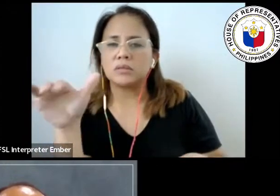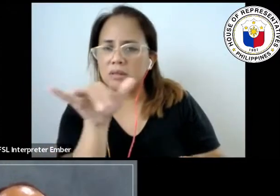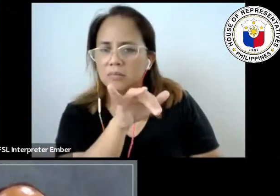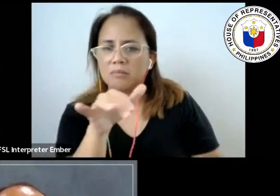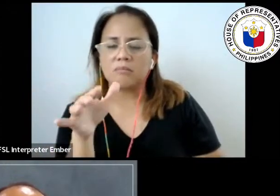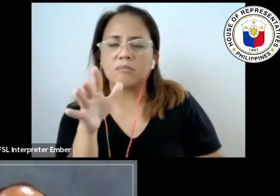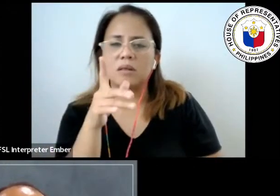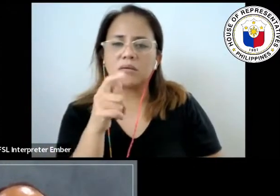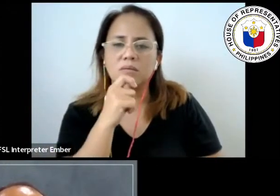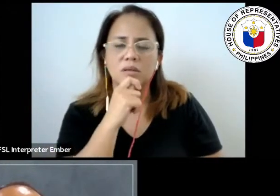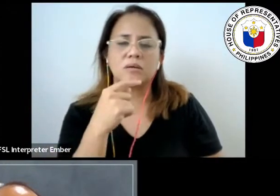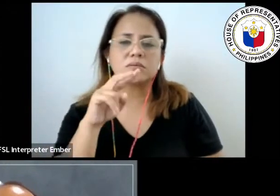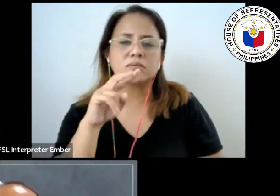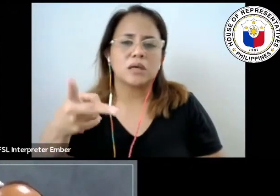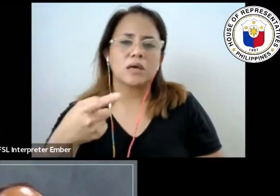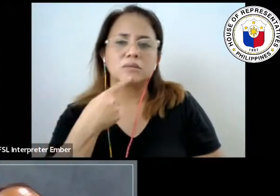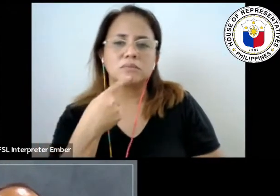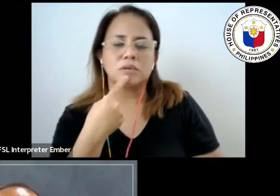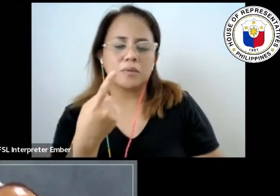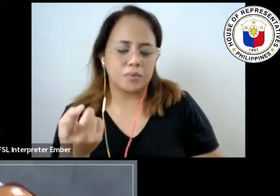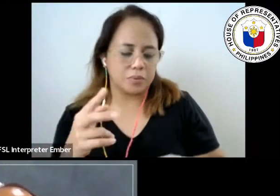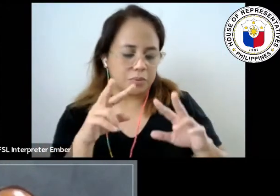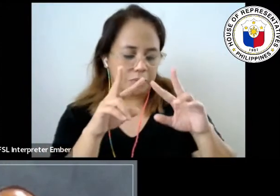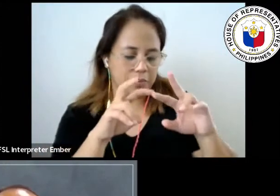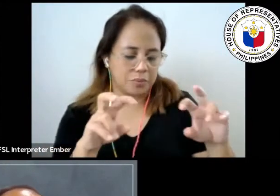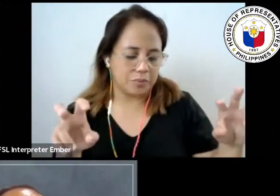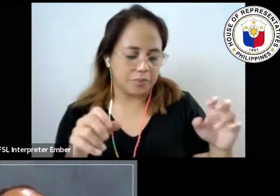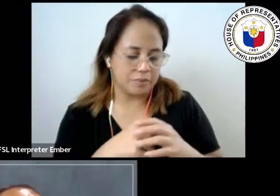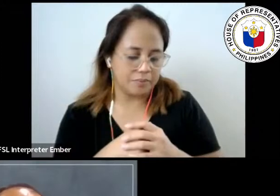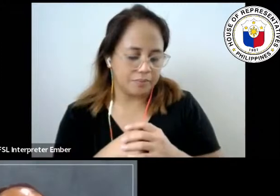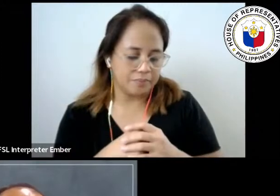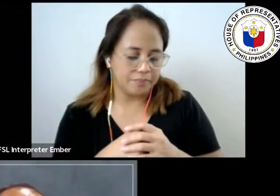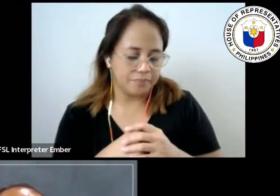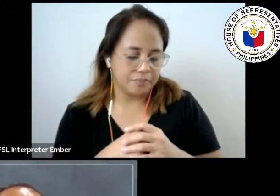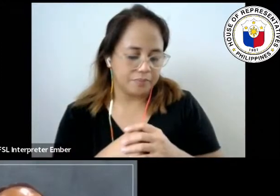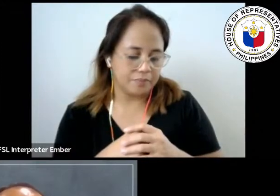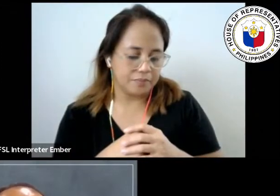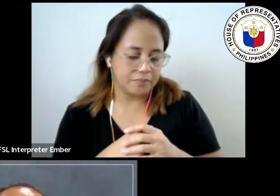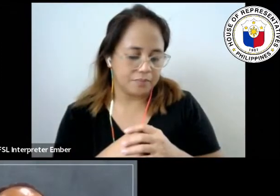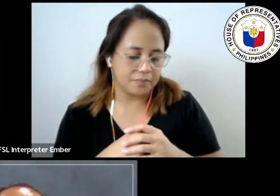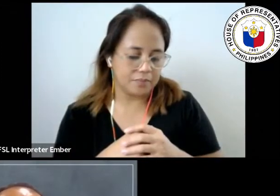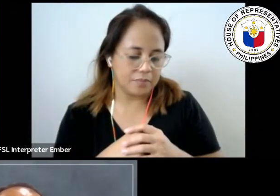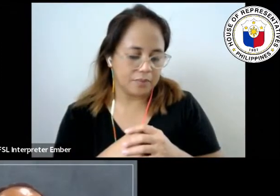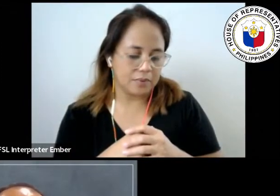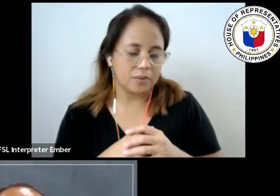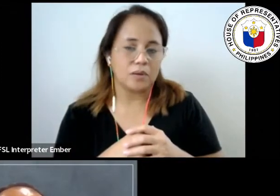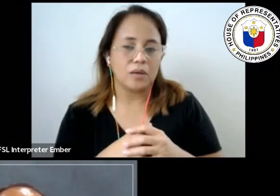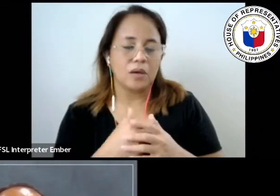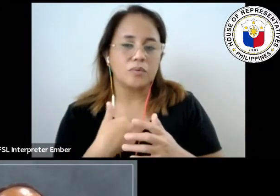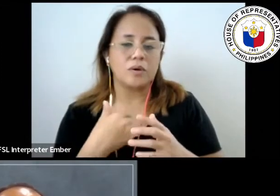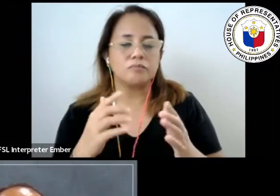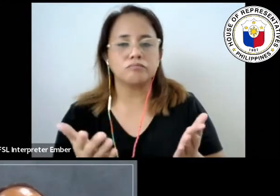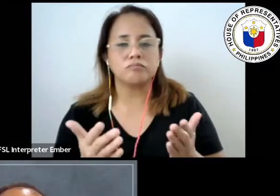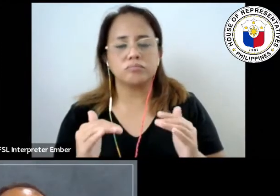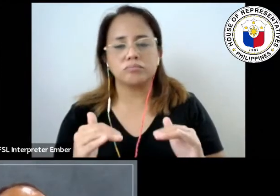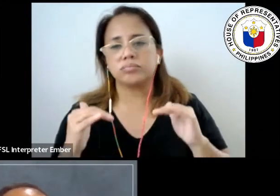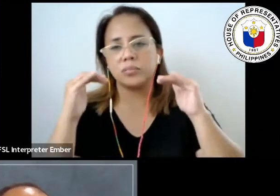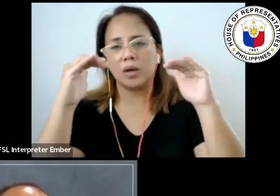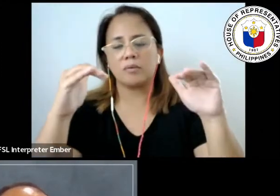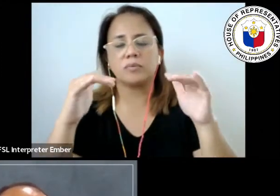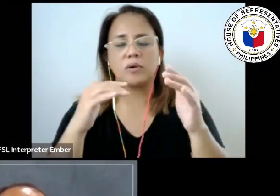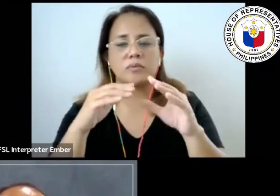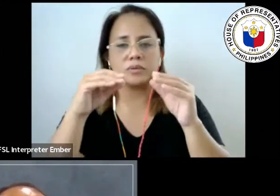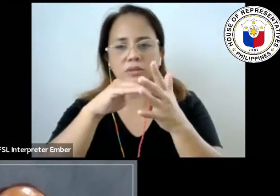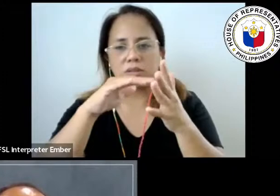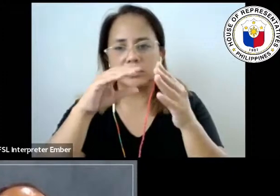Secondly, sinabi po ninyo na sa study rin ninyo that one challenge is also the upskilling of our teachers. So you are